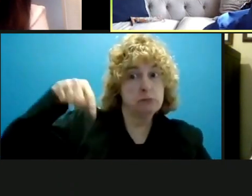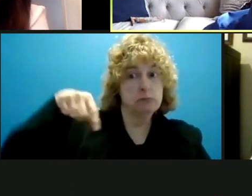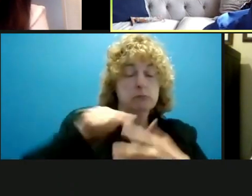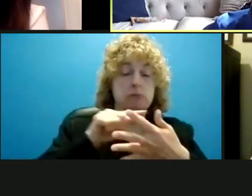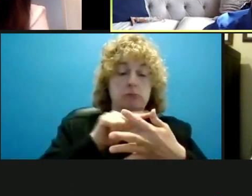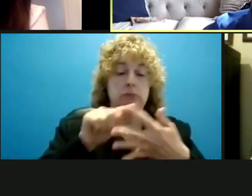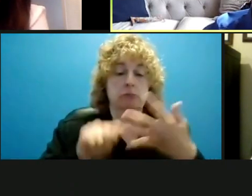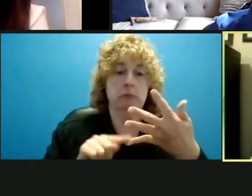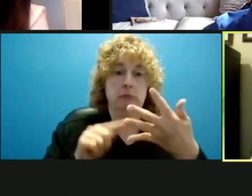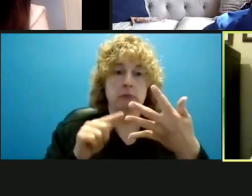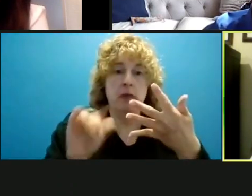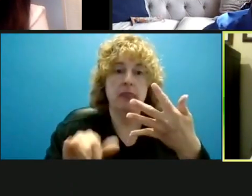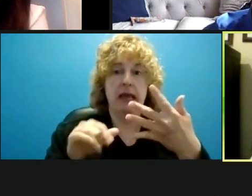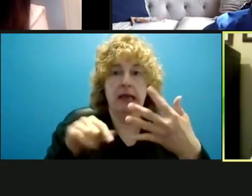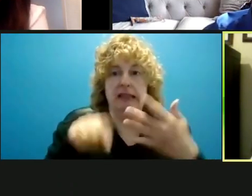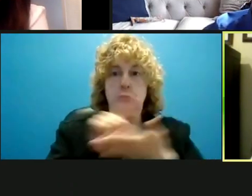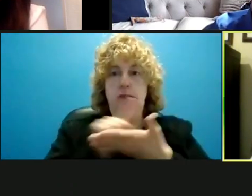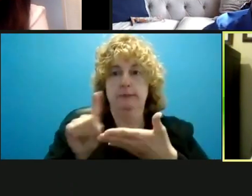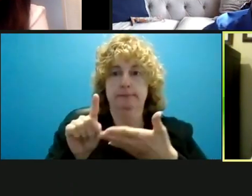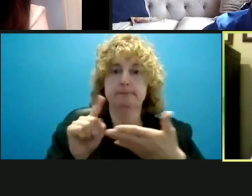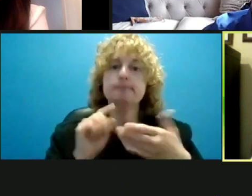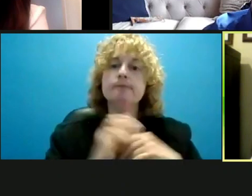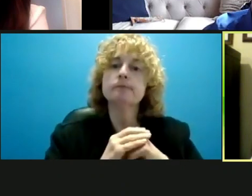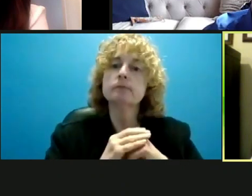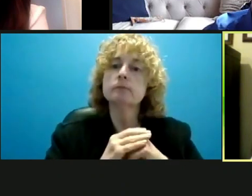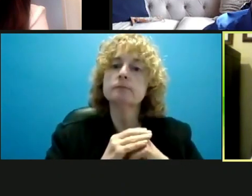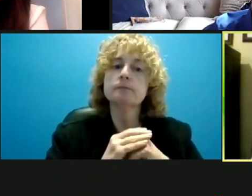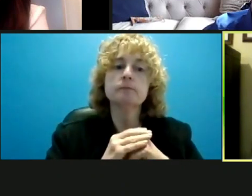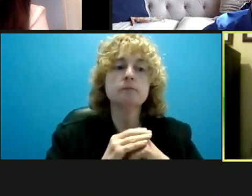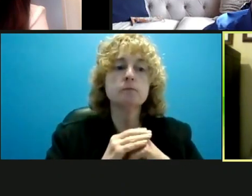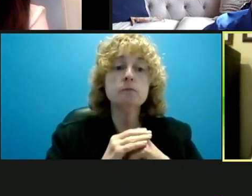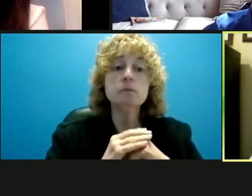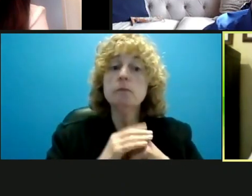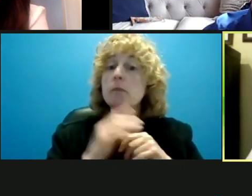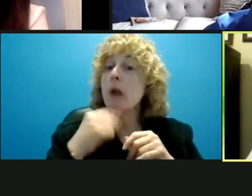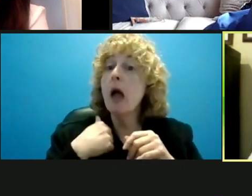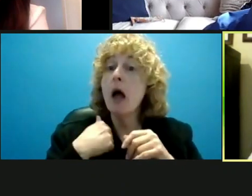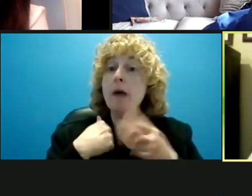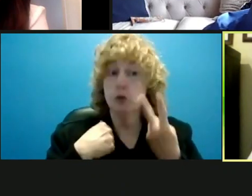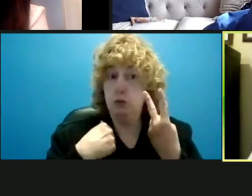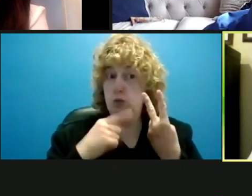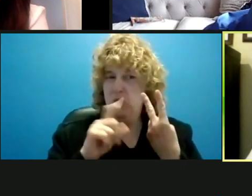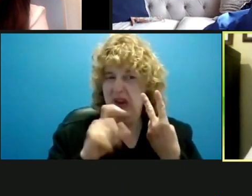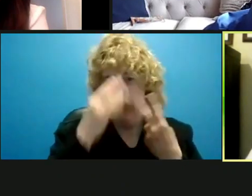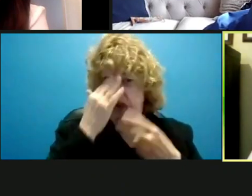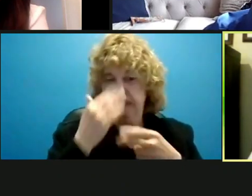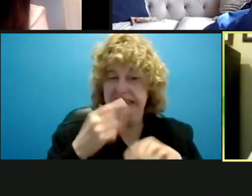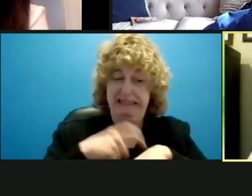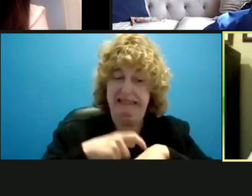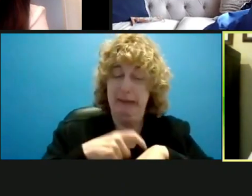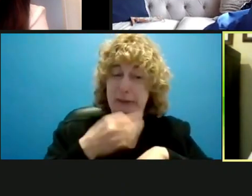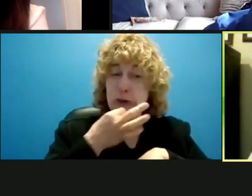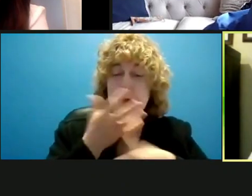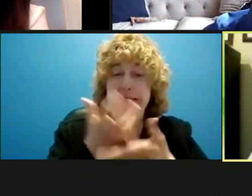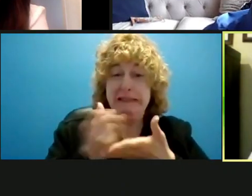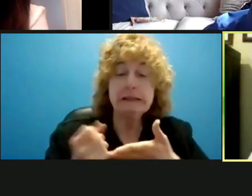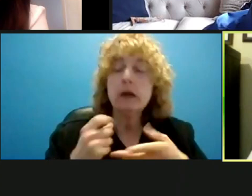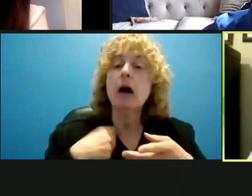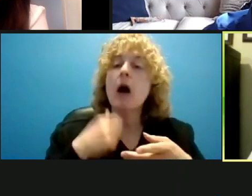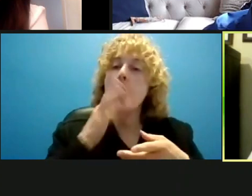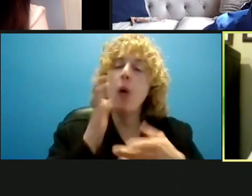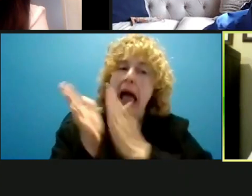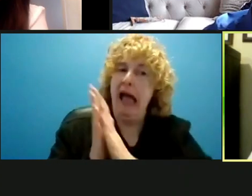Okay, I have two, well, three questions. And I know we're short on time, so I'm going to ask for a little bit more